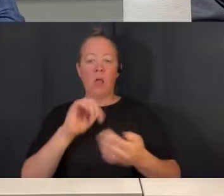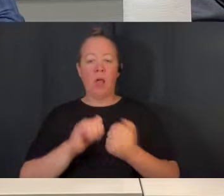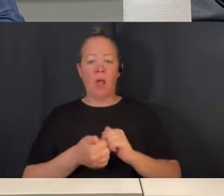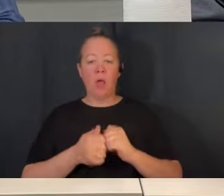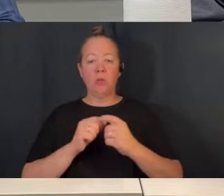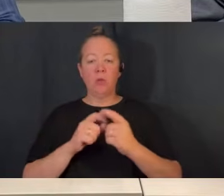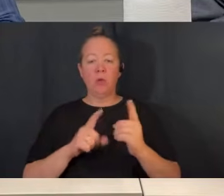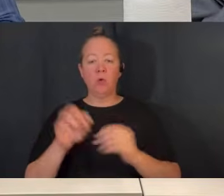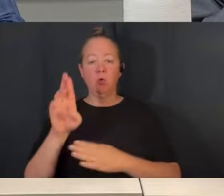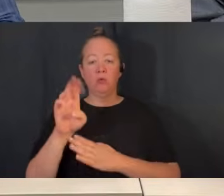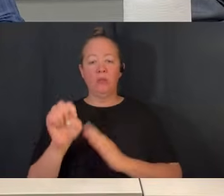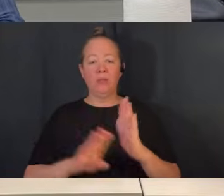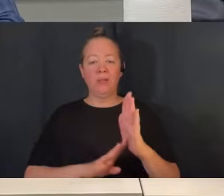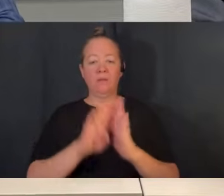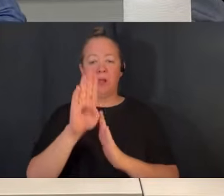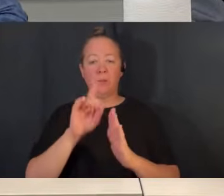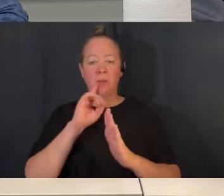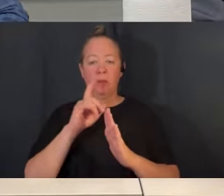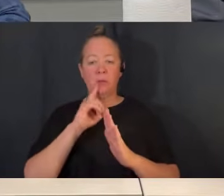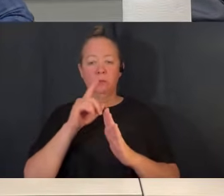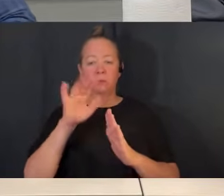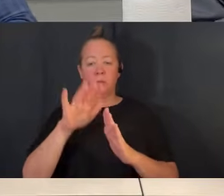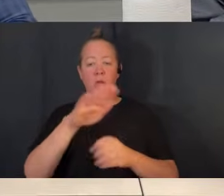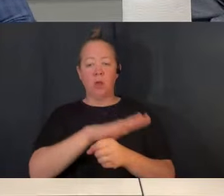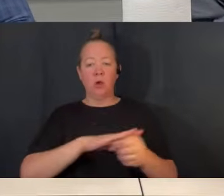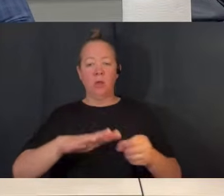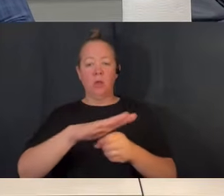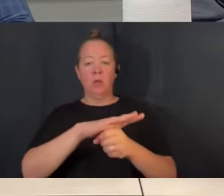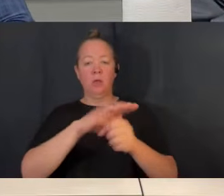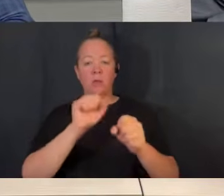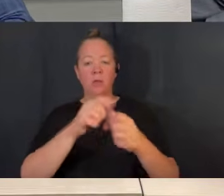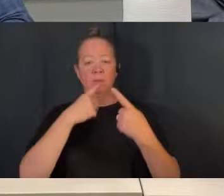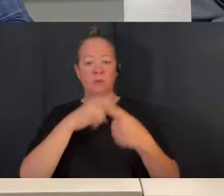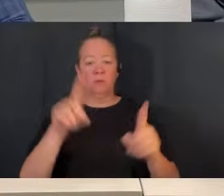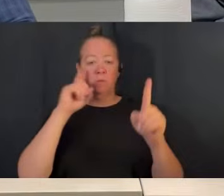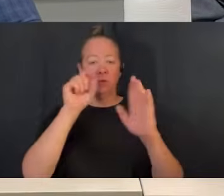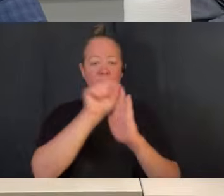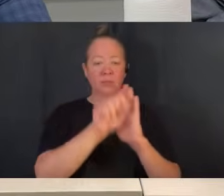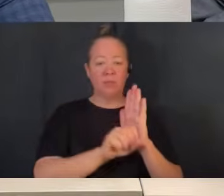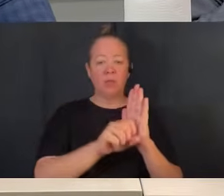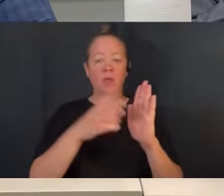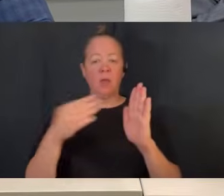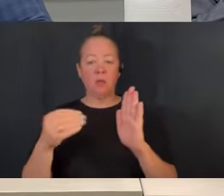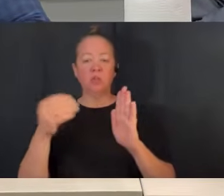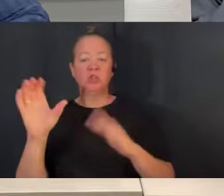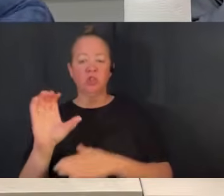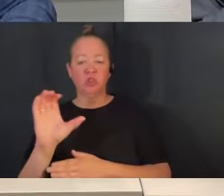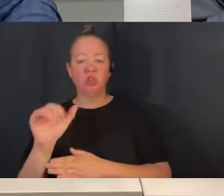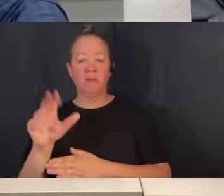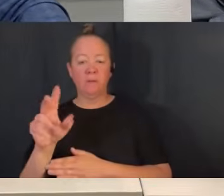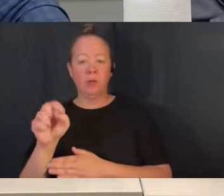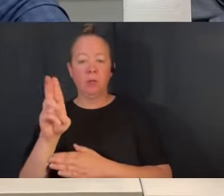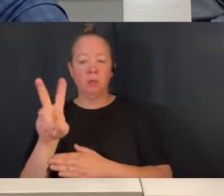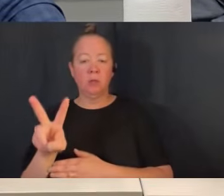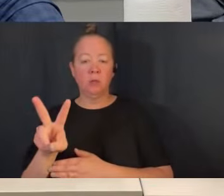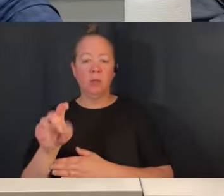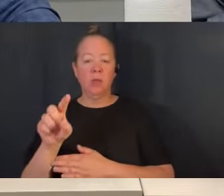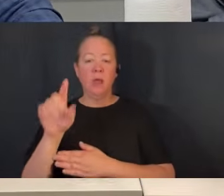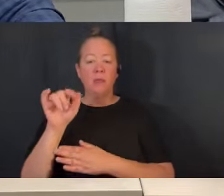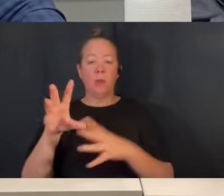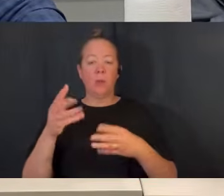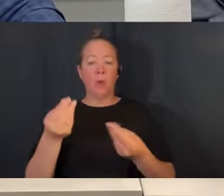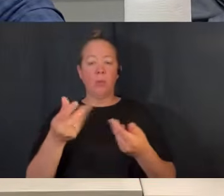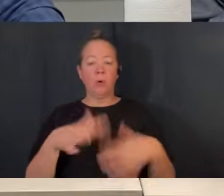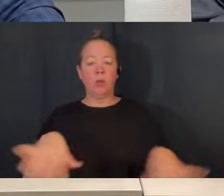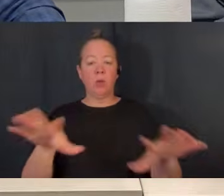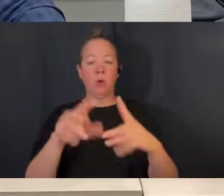and ultimately Cheverly. During these discussions, we learned that the property owner, Toronto Realty, a New